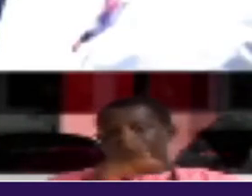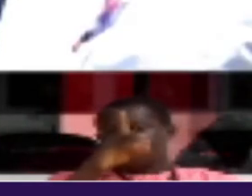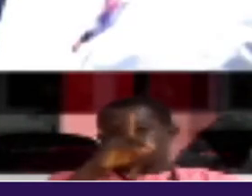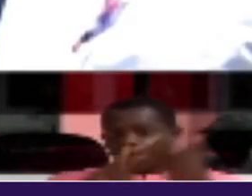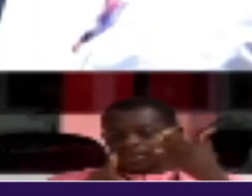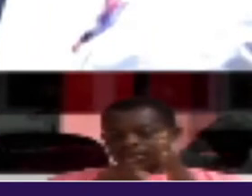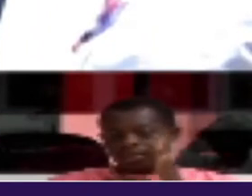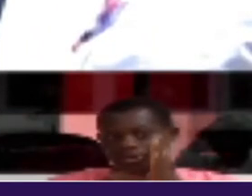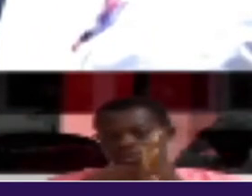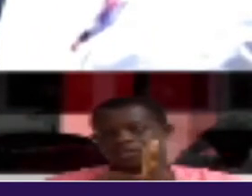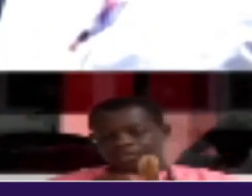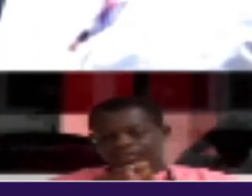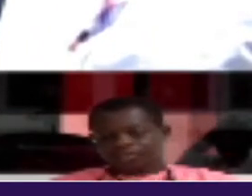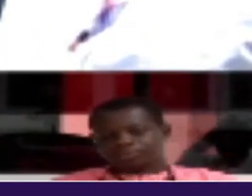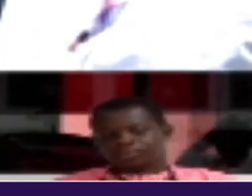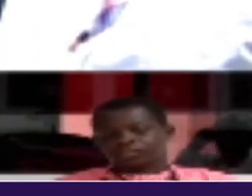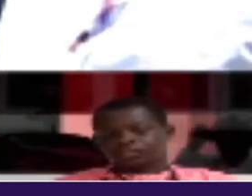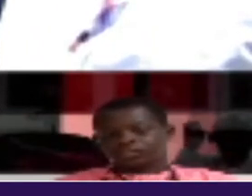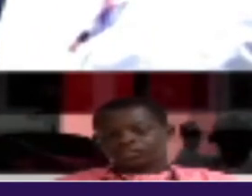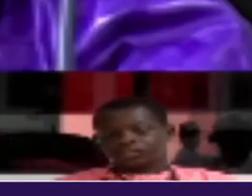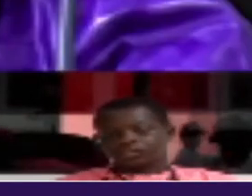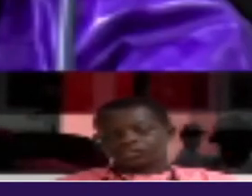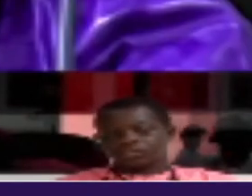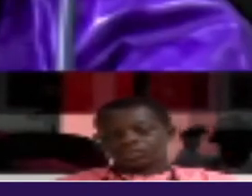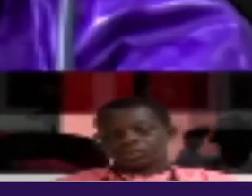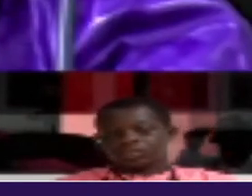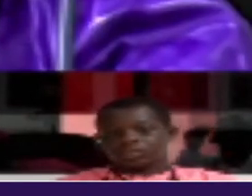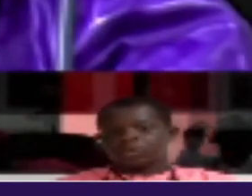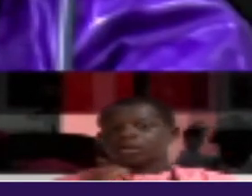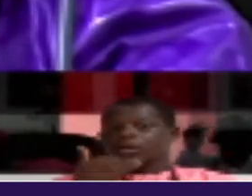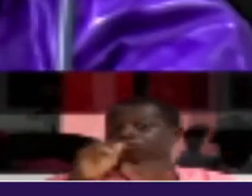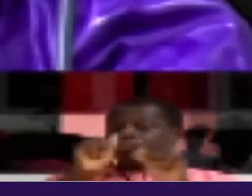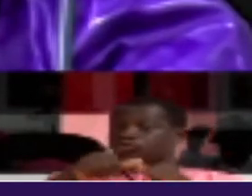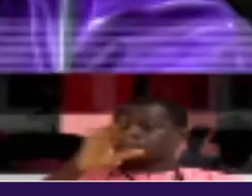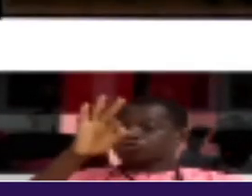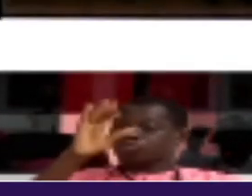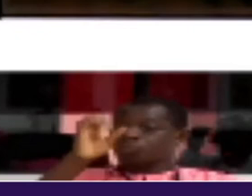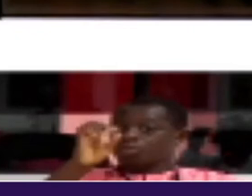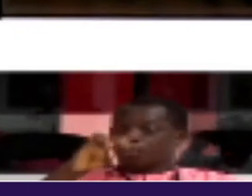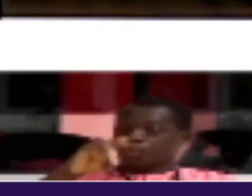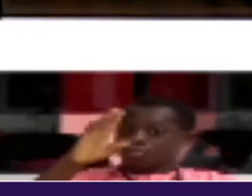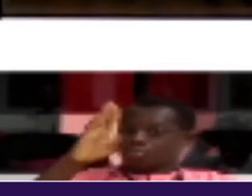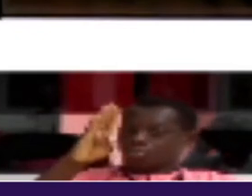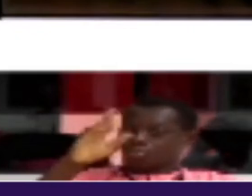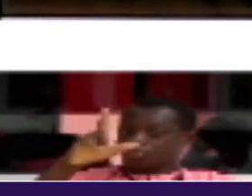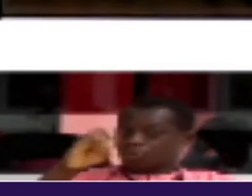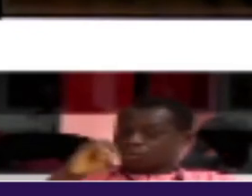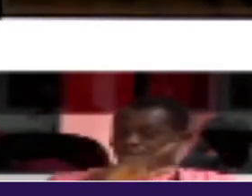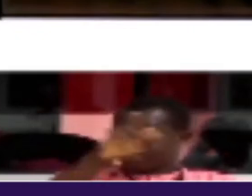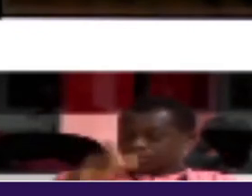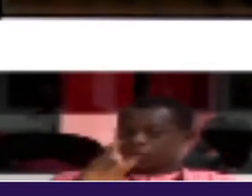he was part of the command. Would Tumbul be the person to give you your orders?